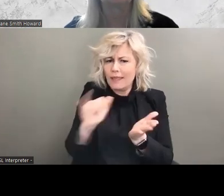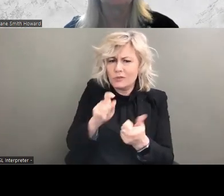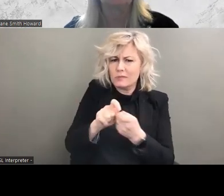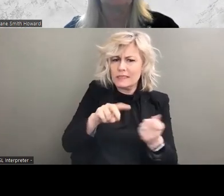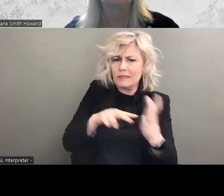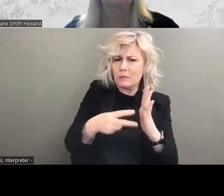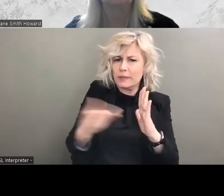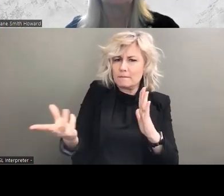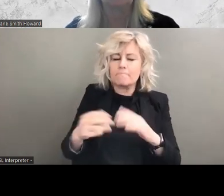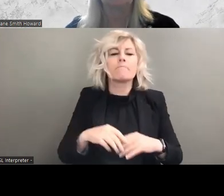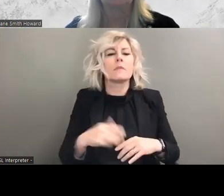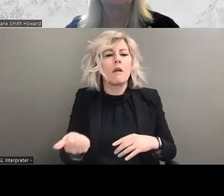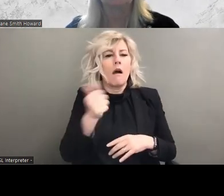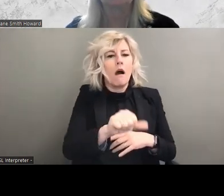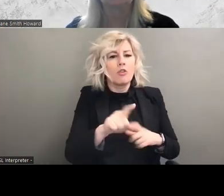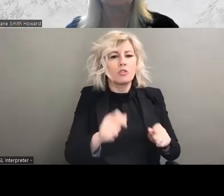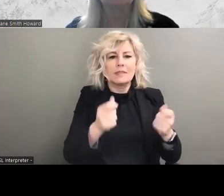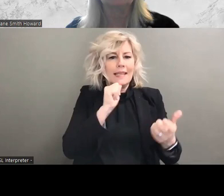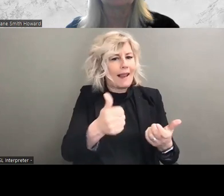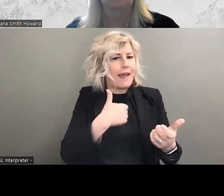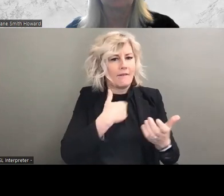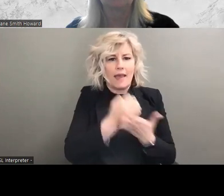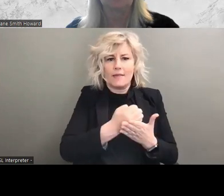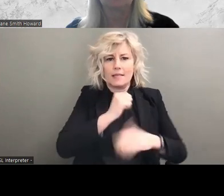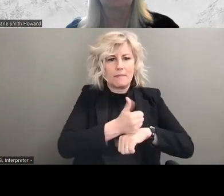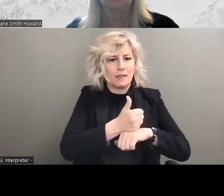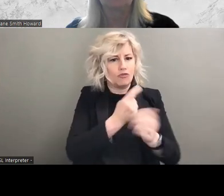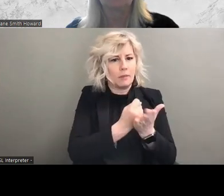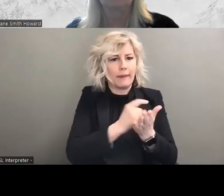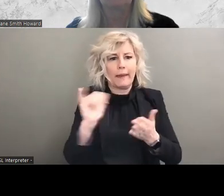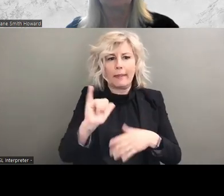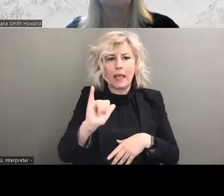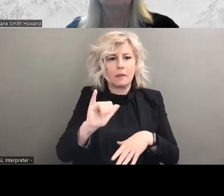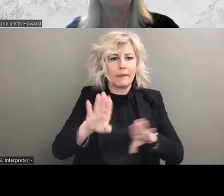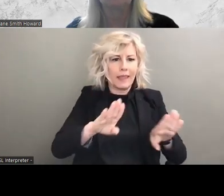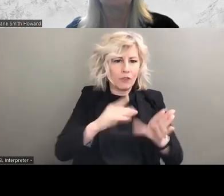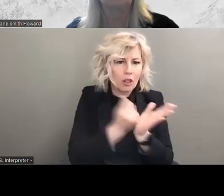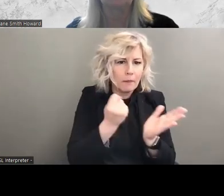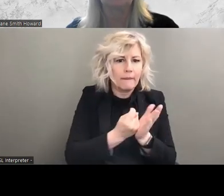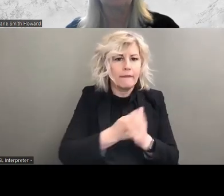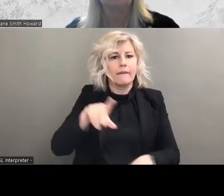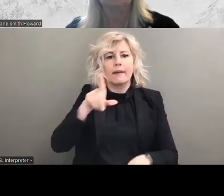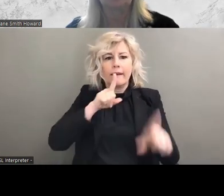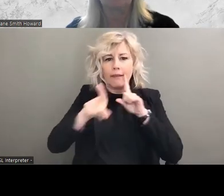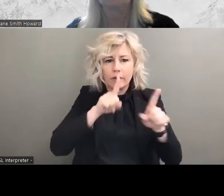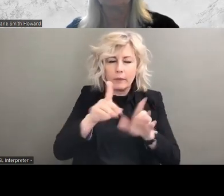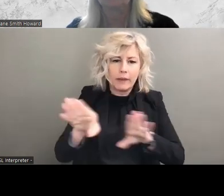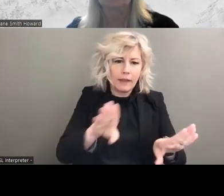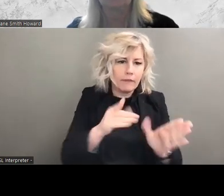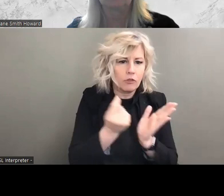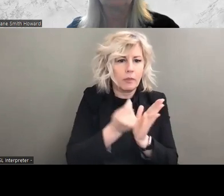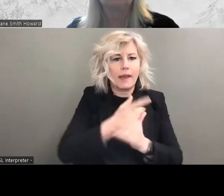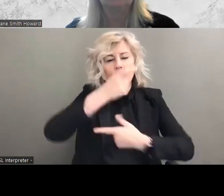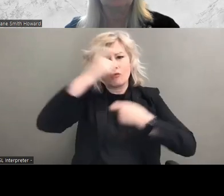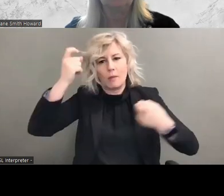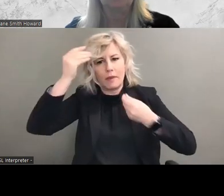purpose. Others failed to provide evidence-based treatments such as cognitive behavioral therapy, dialectical behavioral therapy, and trauma-informed